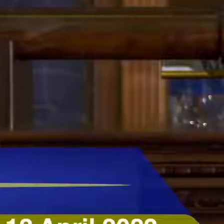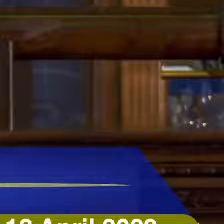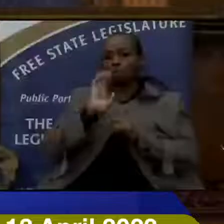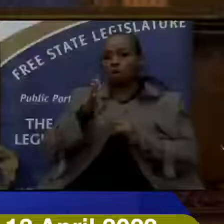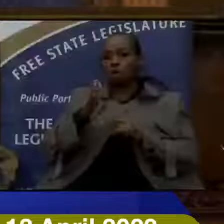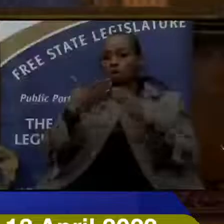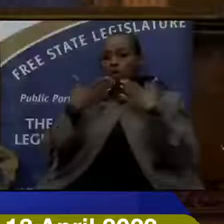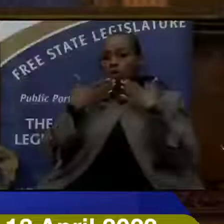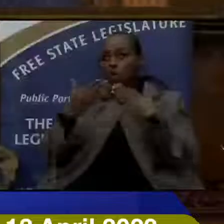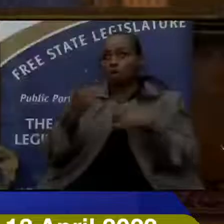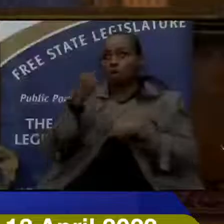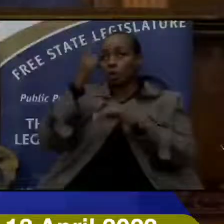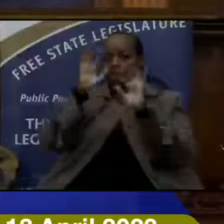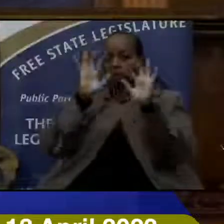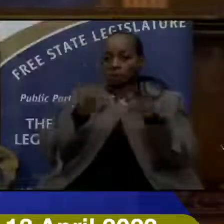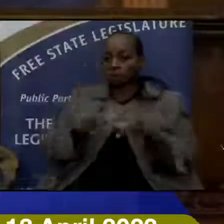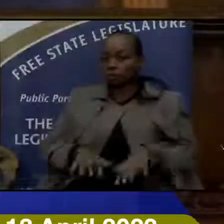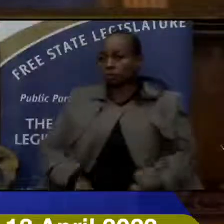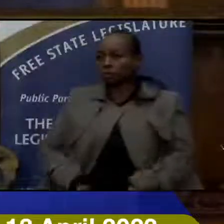God bless you.